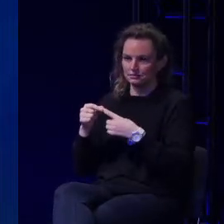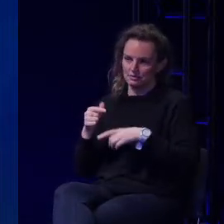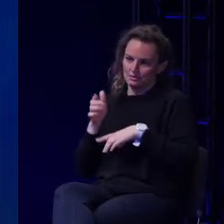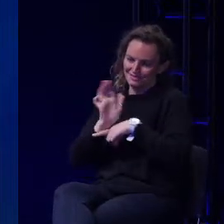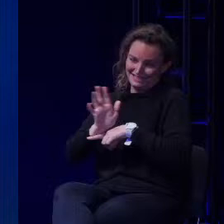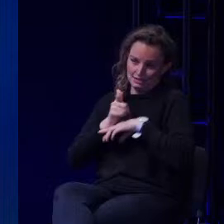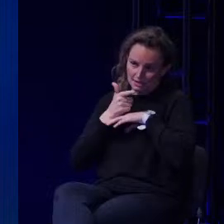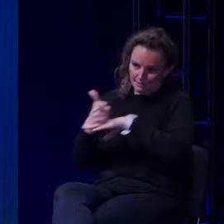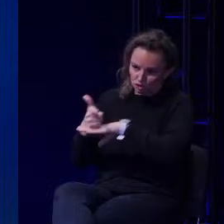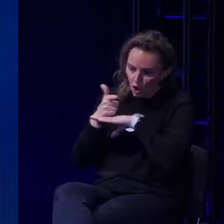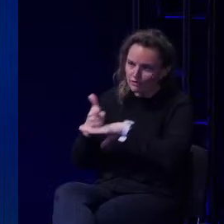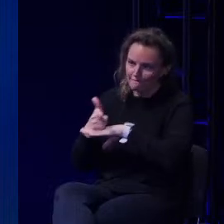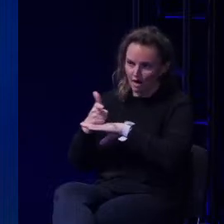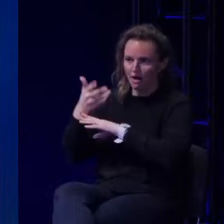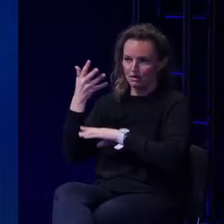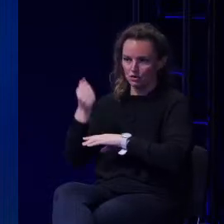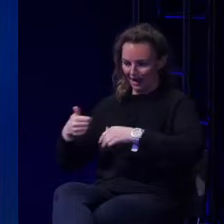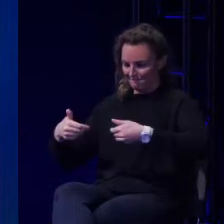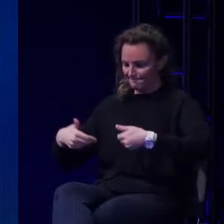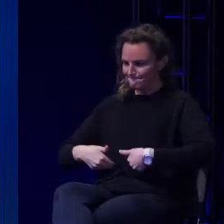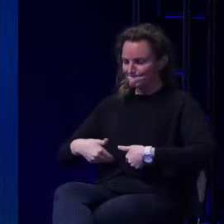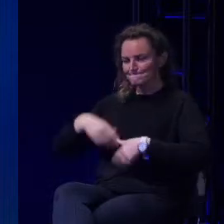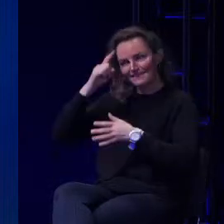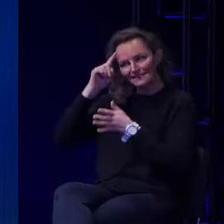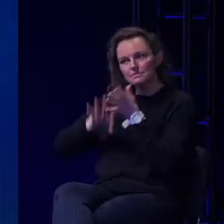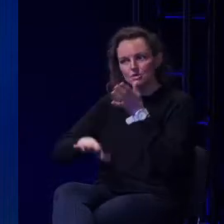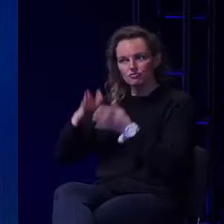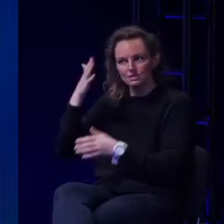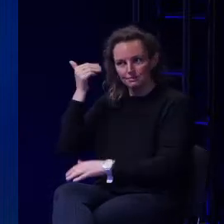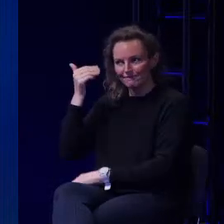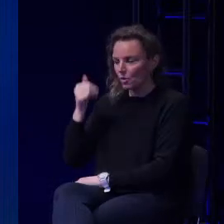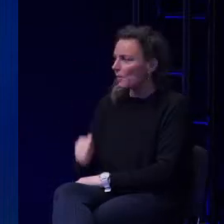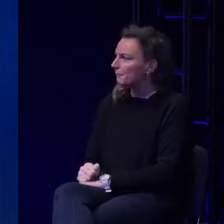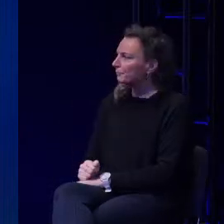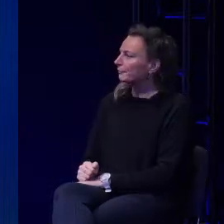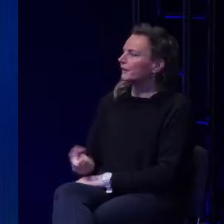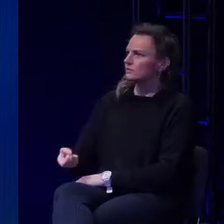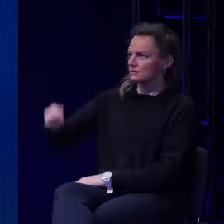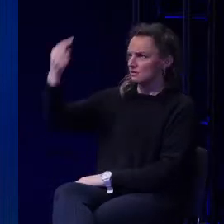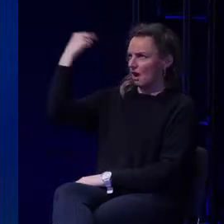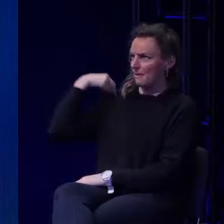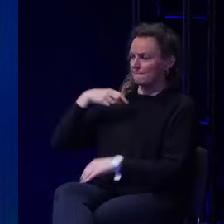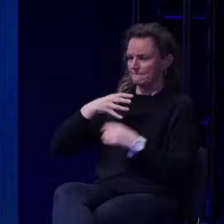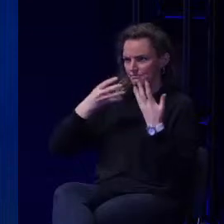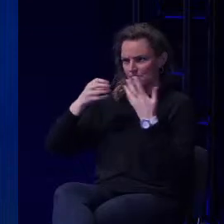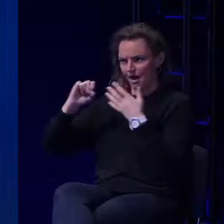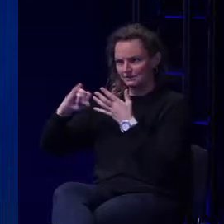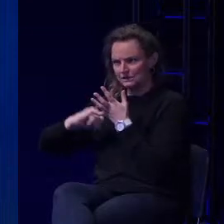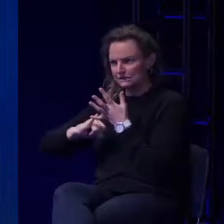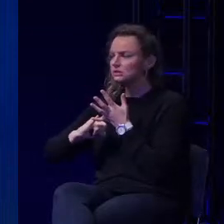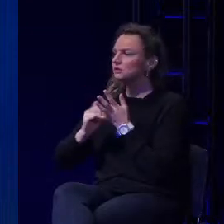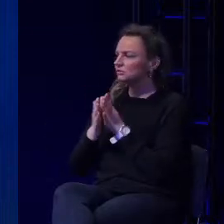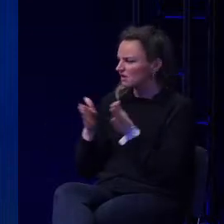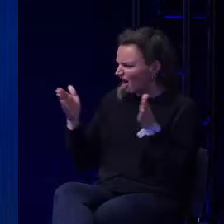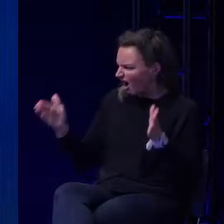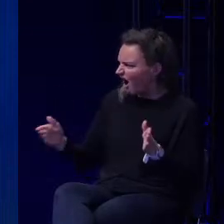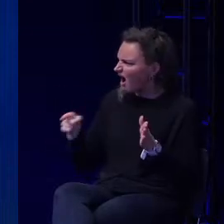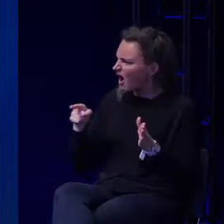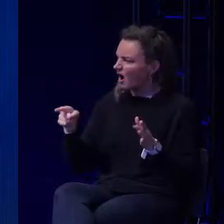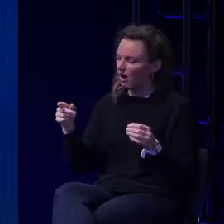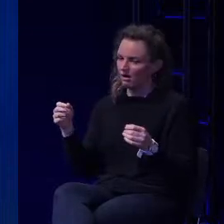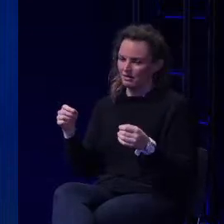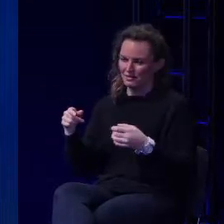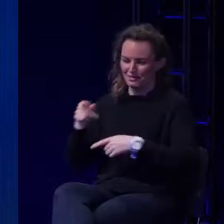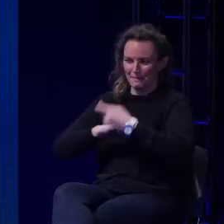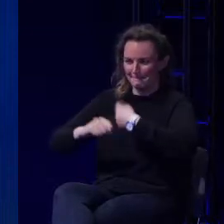doc sensibilities. There was a point, maybe in the noughties, I think, when it suddenly think, "Oh, you do that thing, don't you?" That